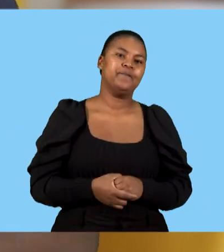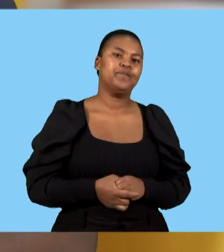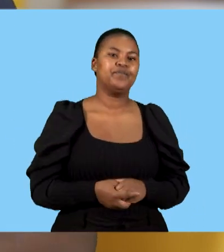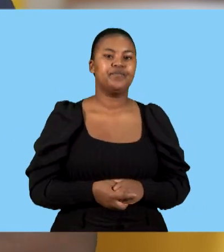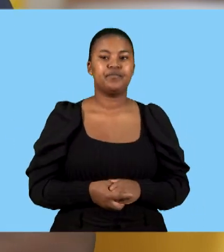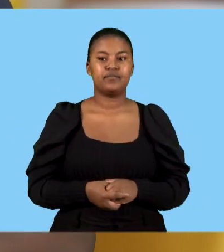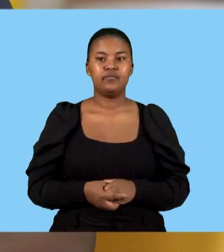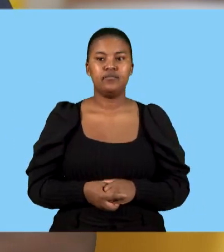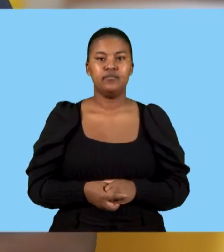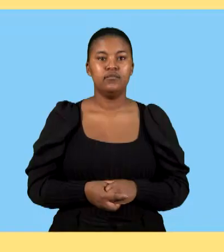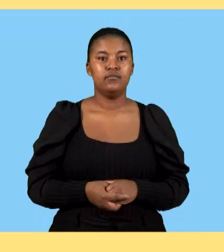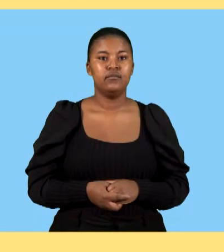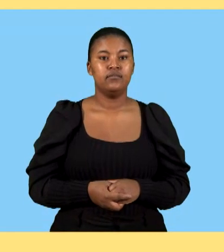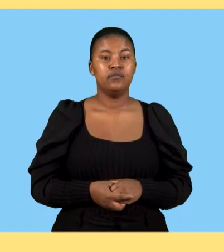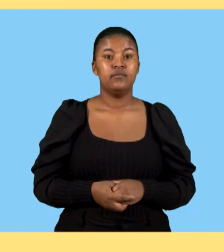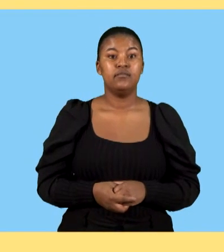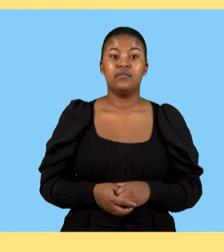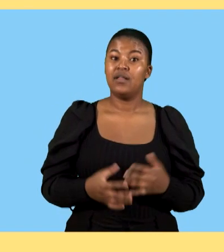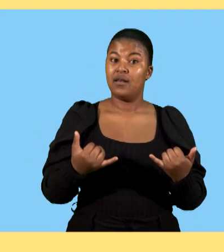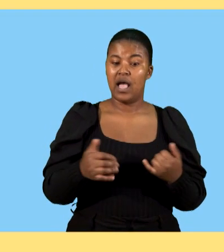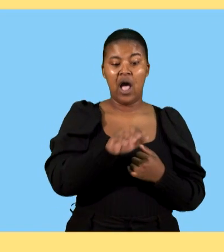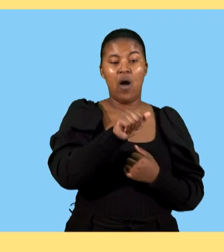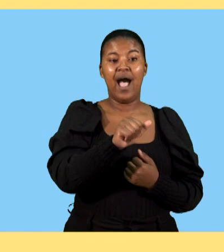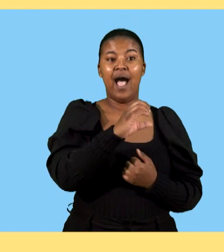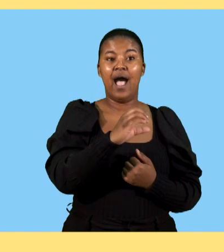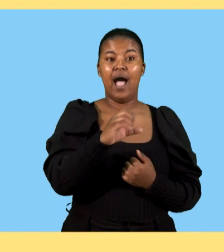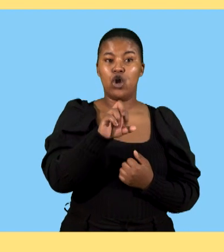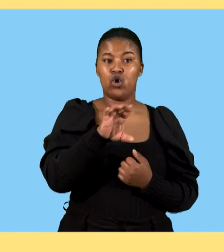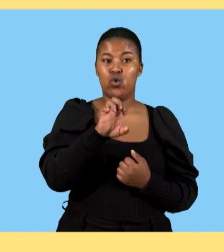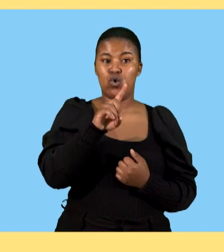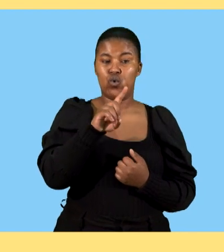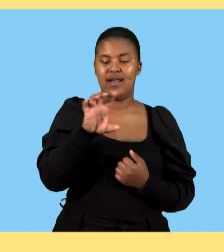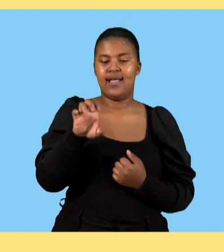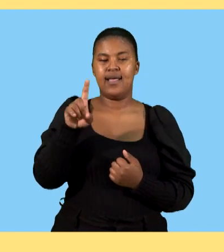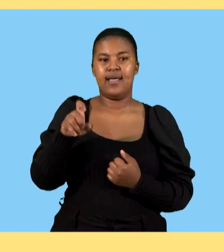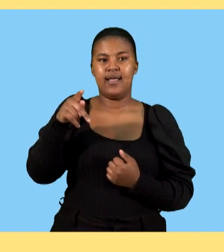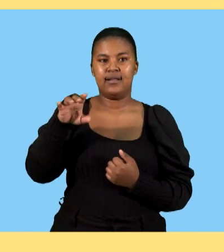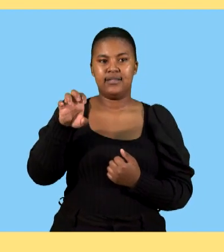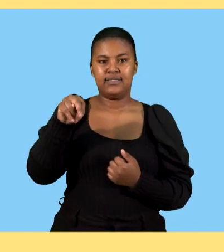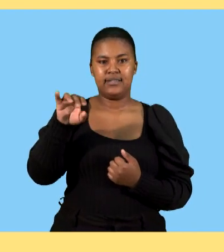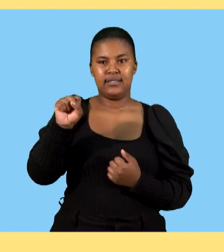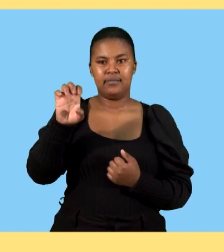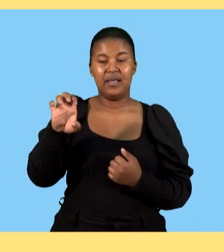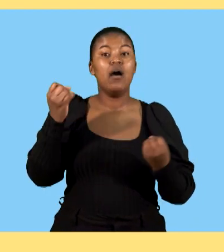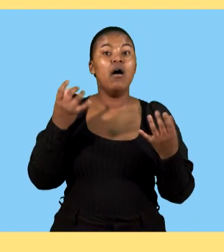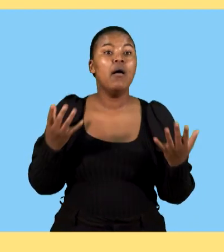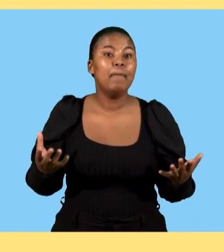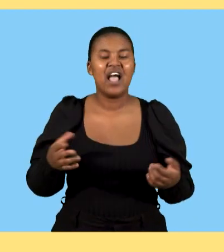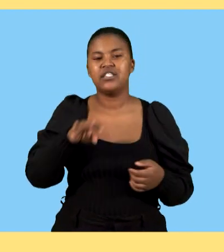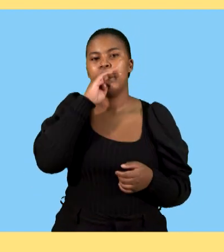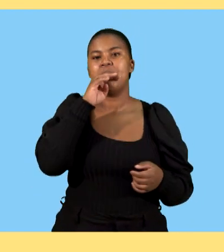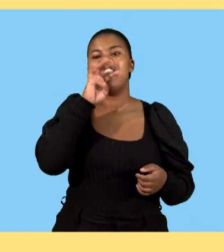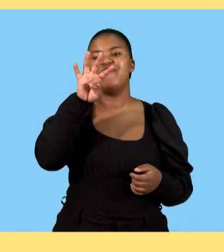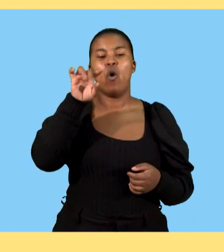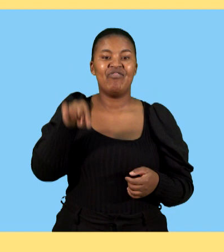my accrued expense, I'll then come to the credit side and I'll say rent expense, and it is